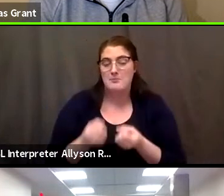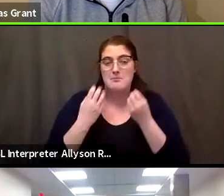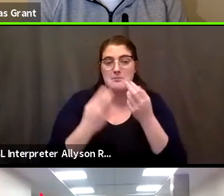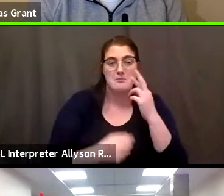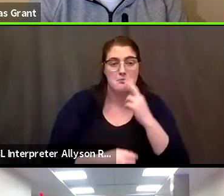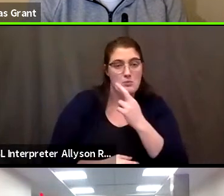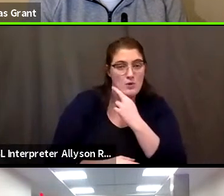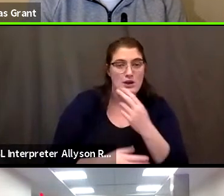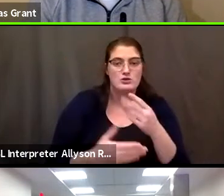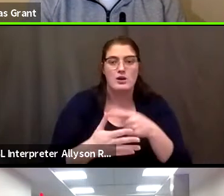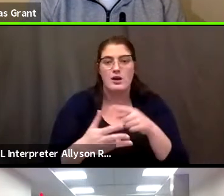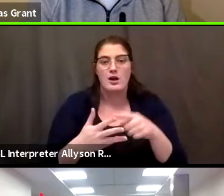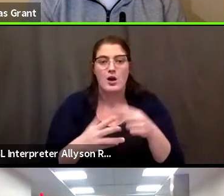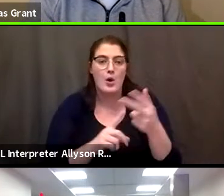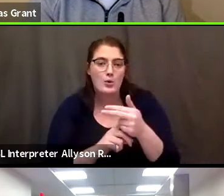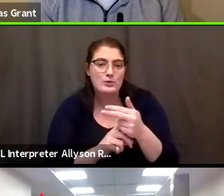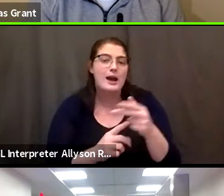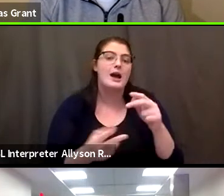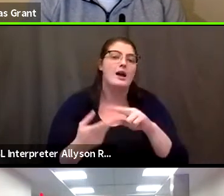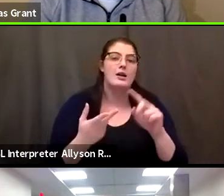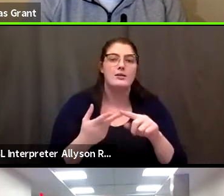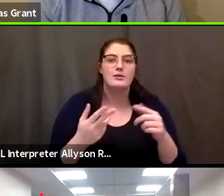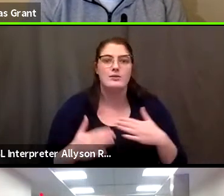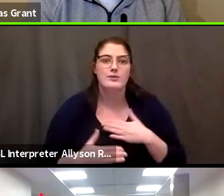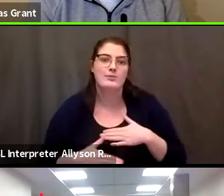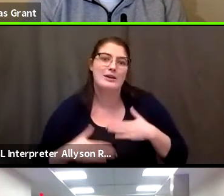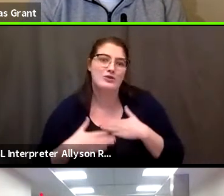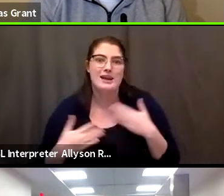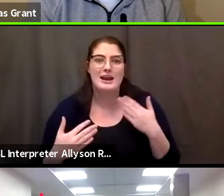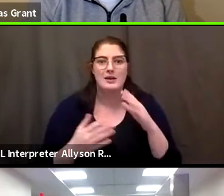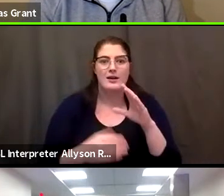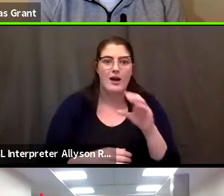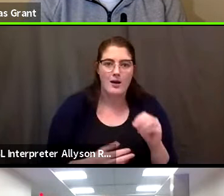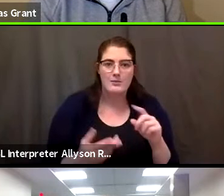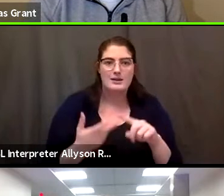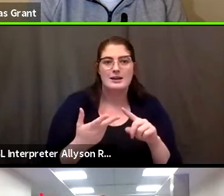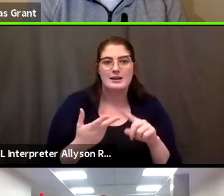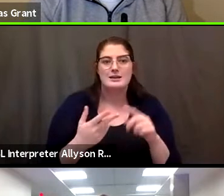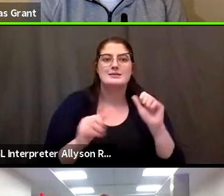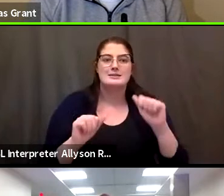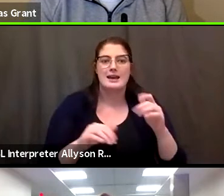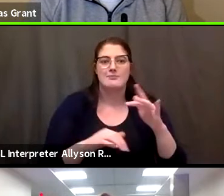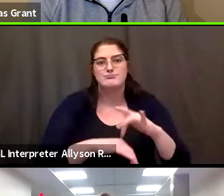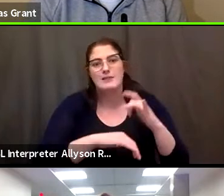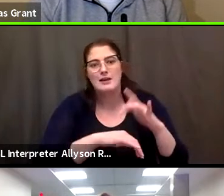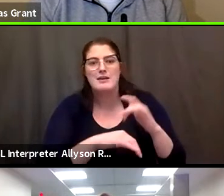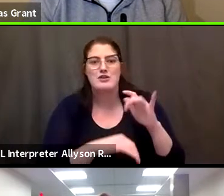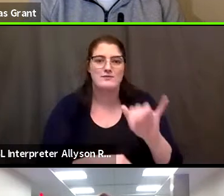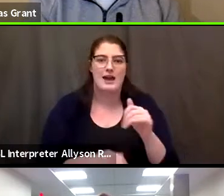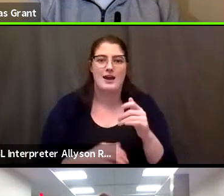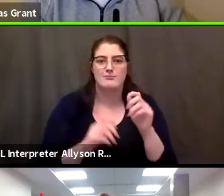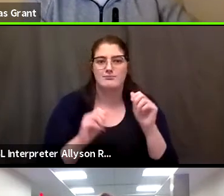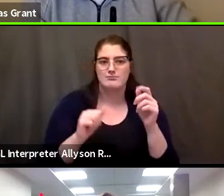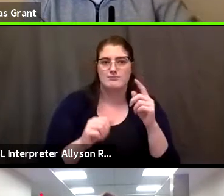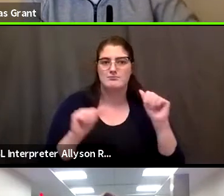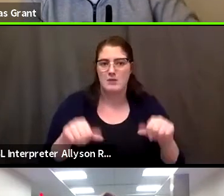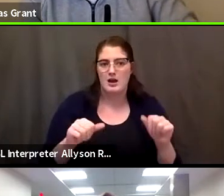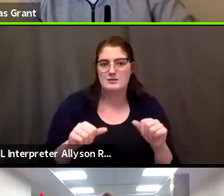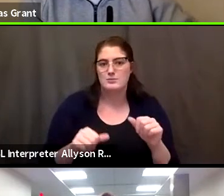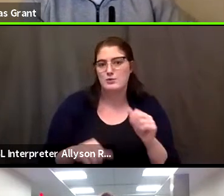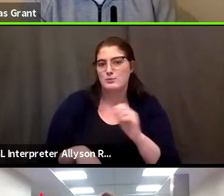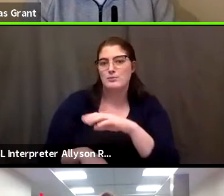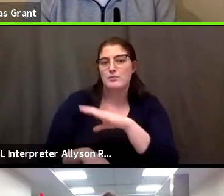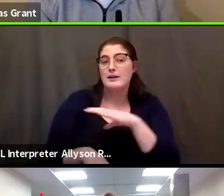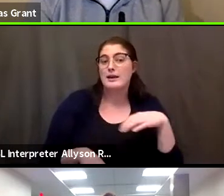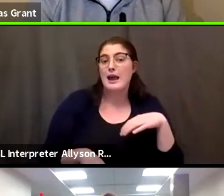retail companies are able to take advantage of that as possible. The council member, since taking on the chairmanship